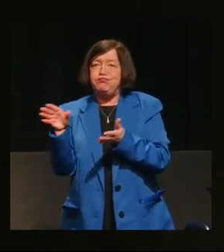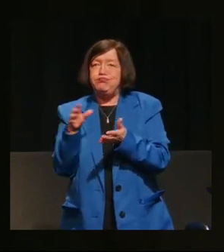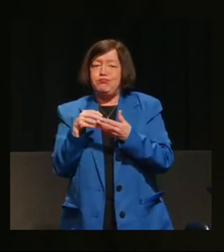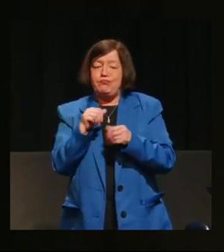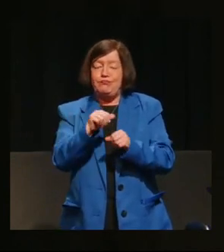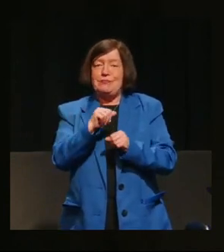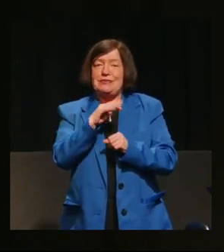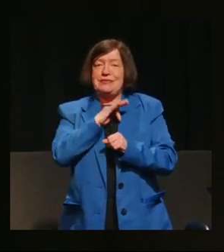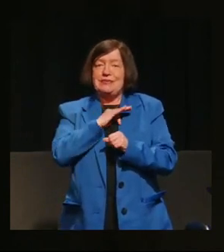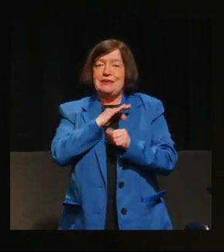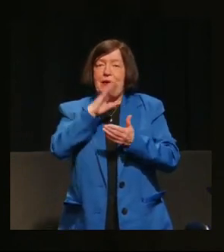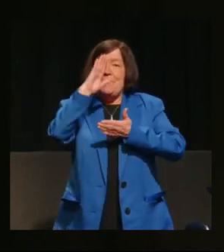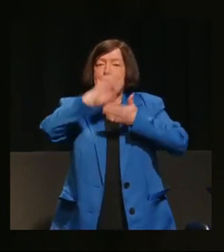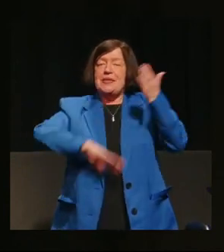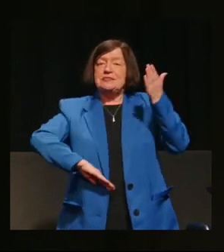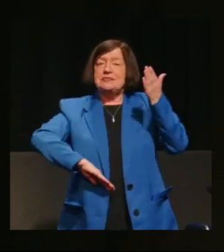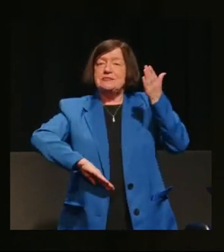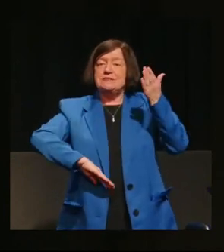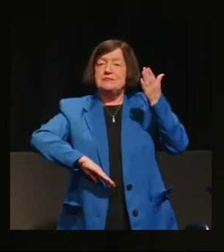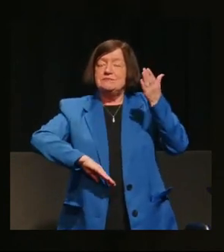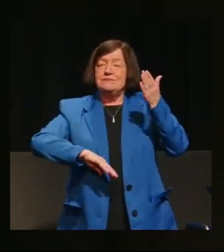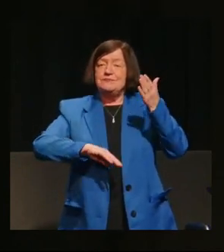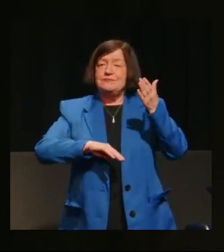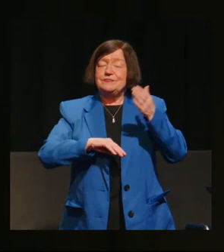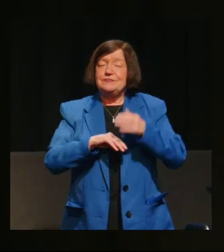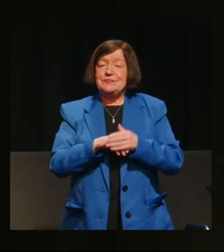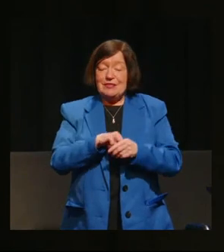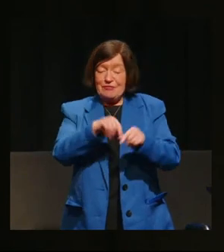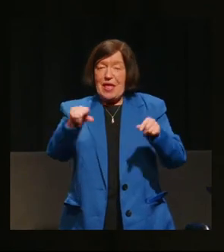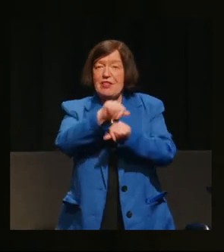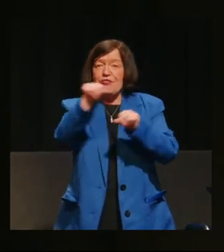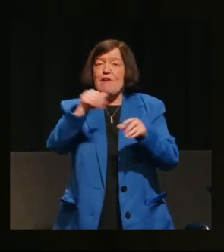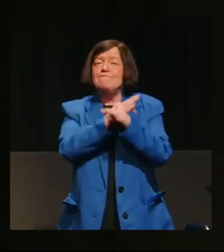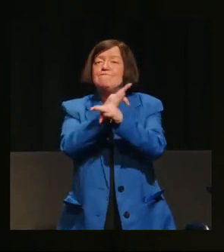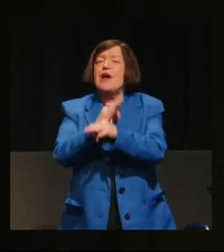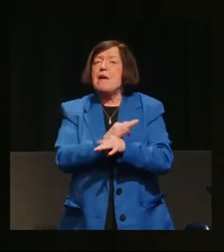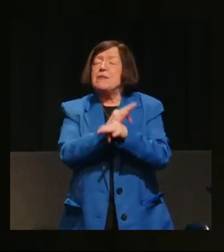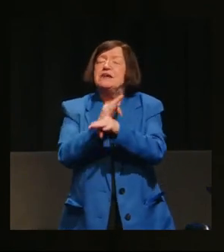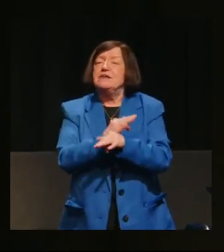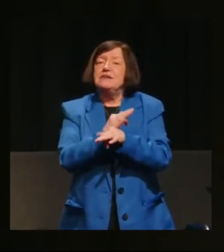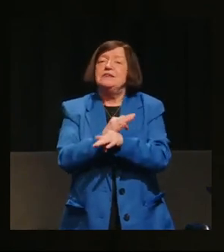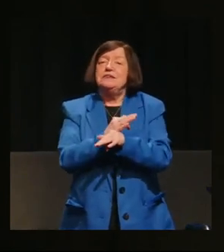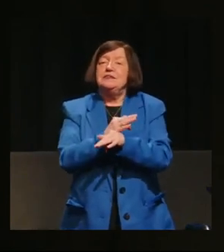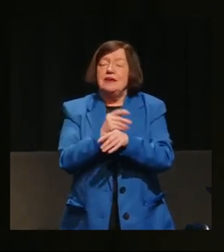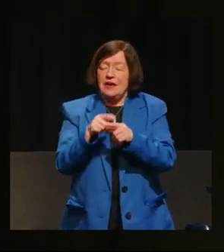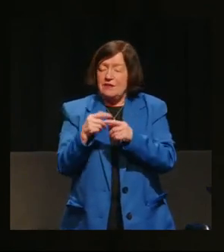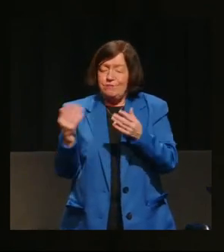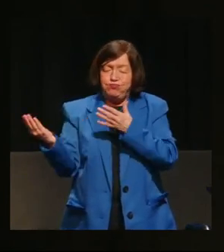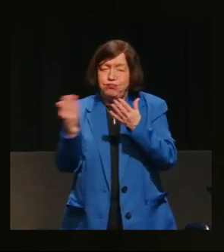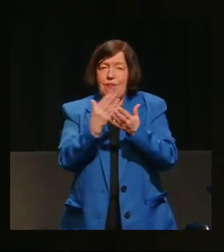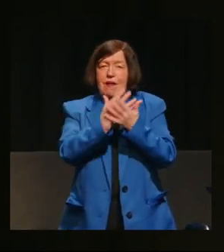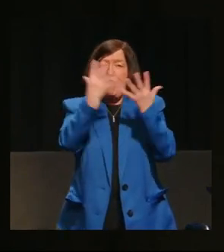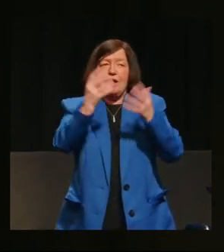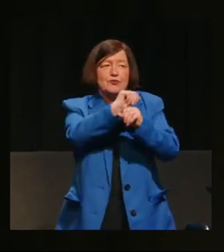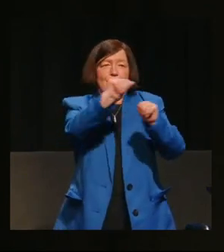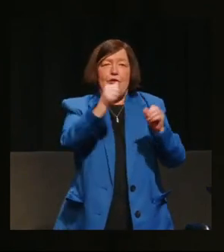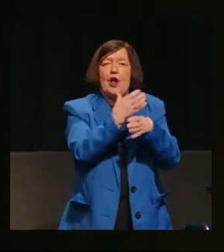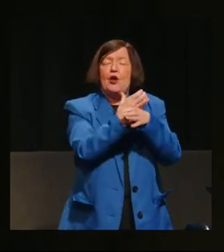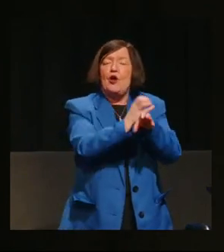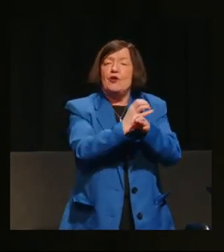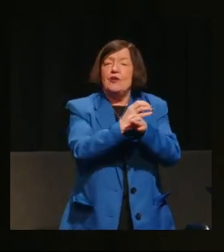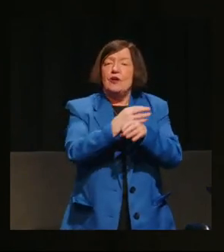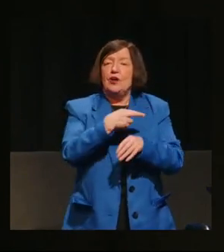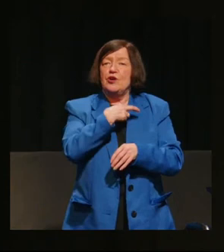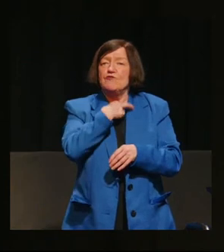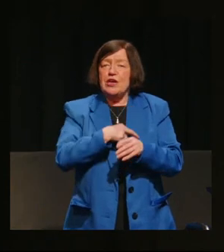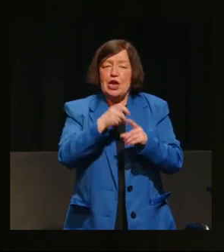they missed. Also, because they and their families had brought so much to their country, a